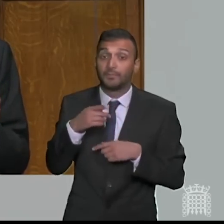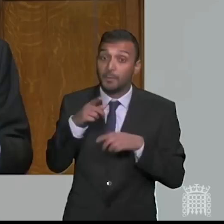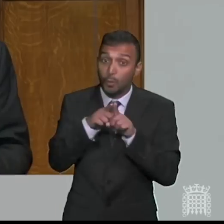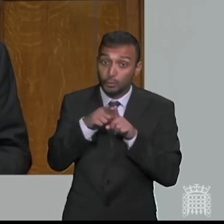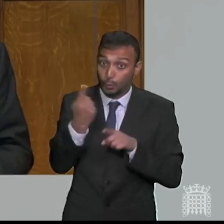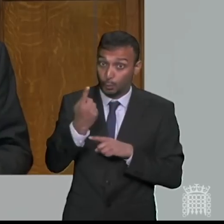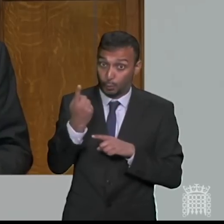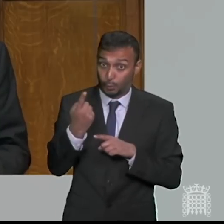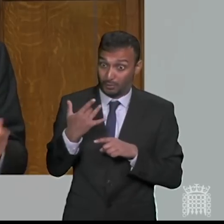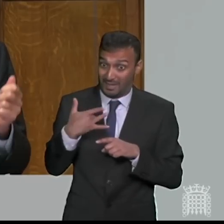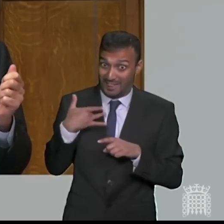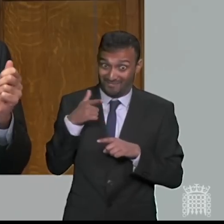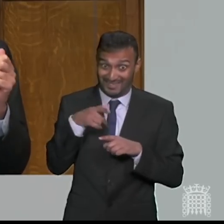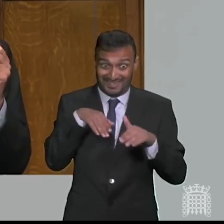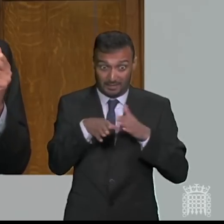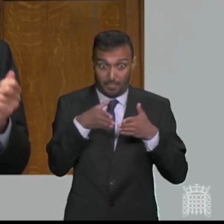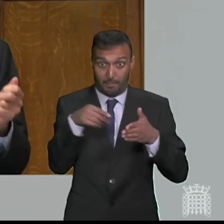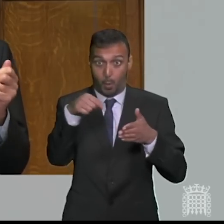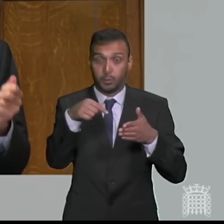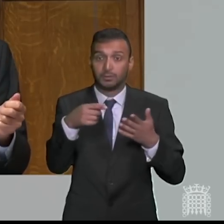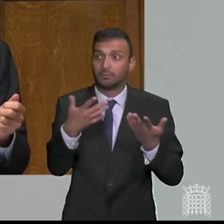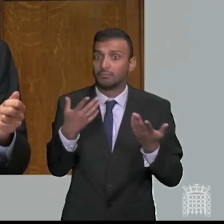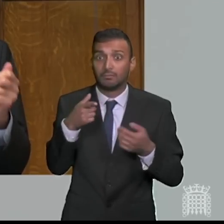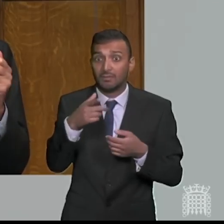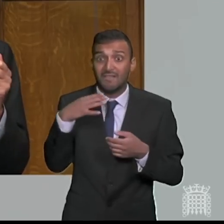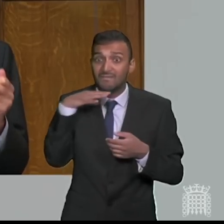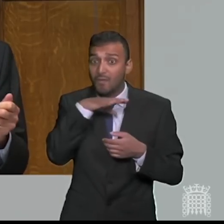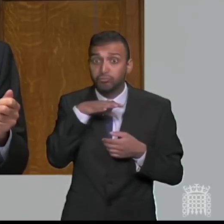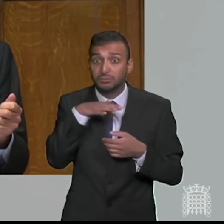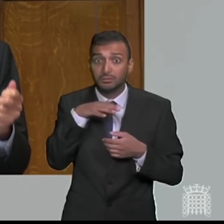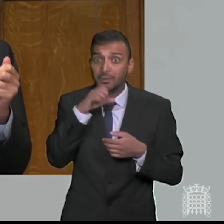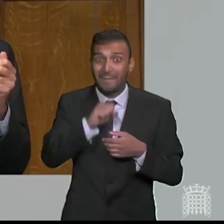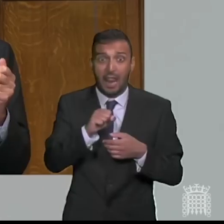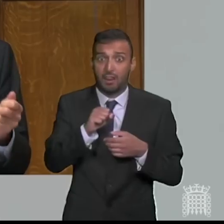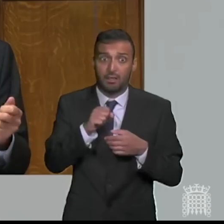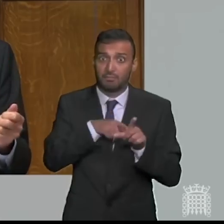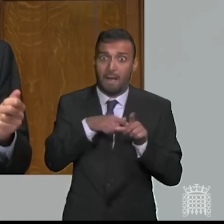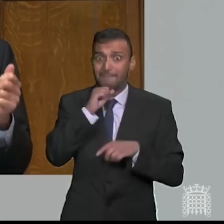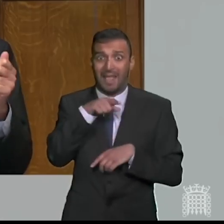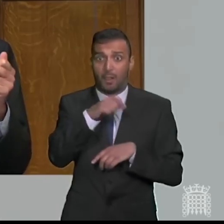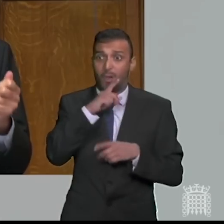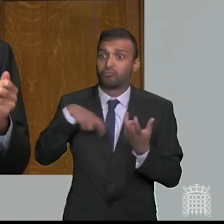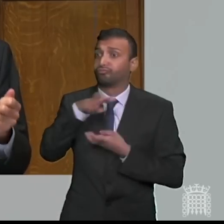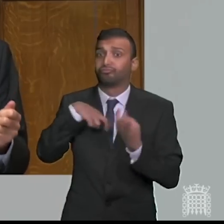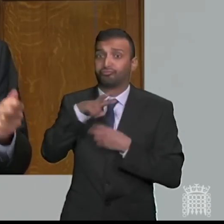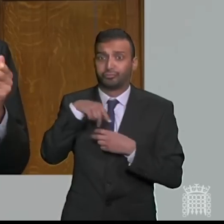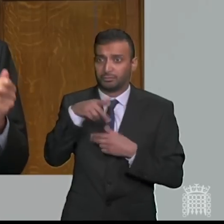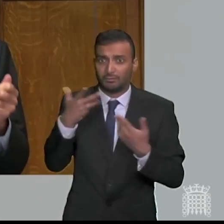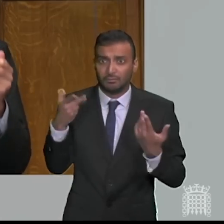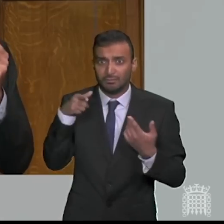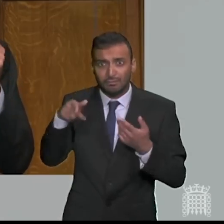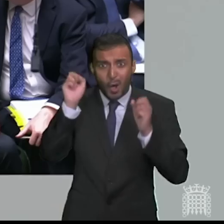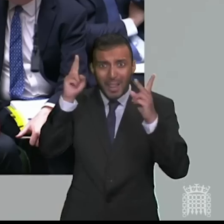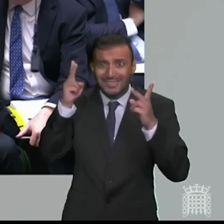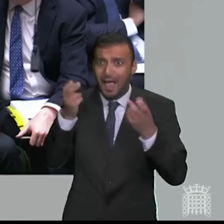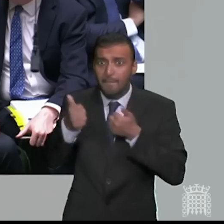what the 506 young men will do going round a seaside resort at the height of the summer, unmonitored and with little money.